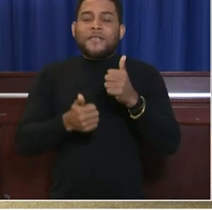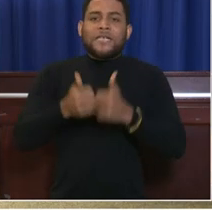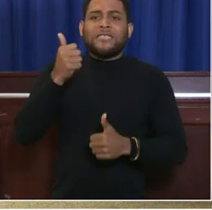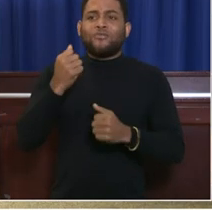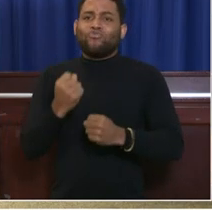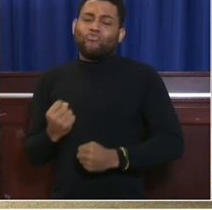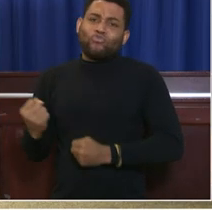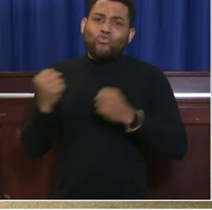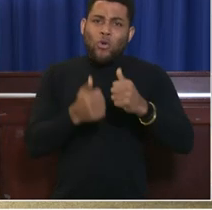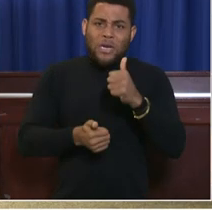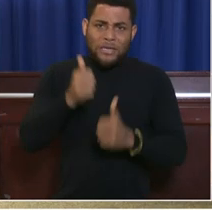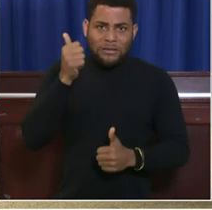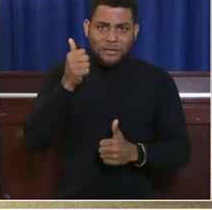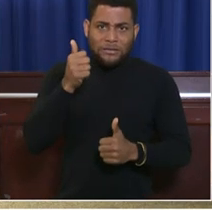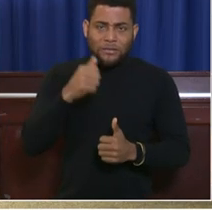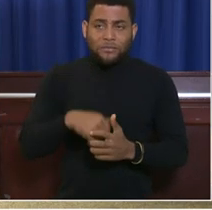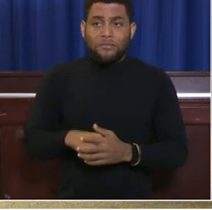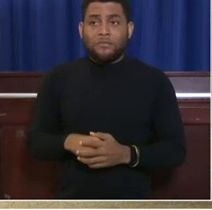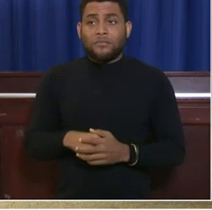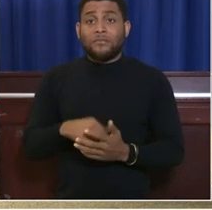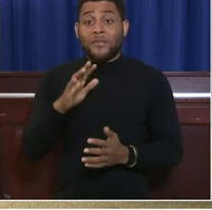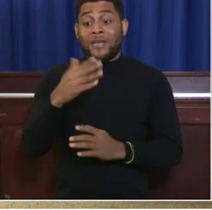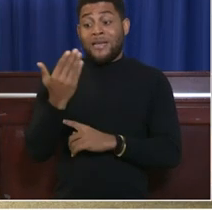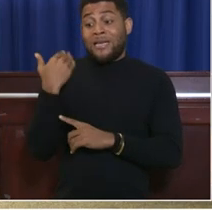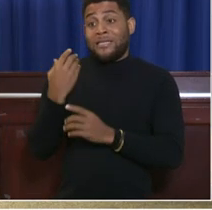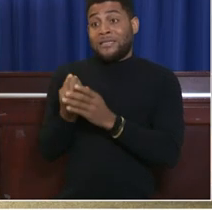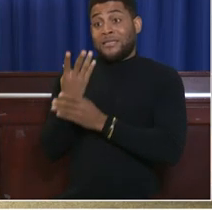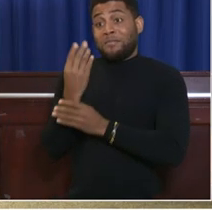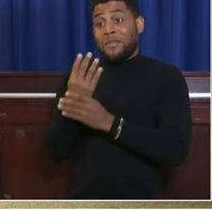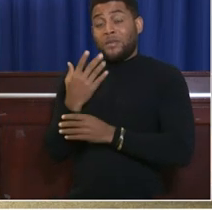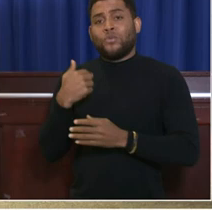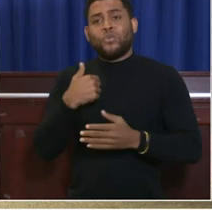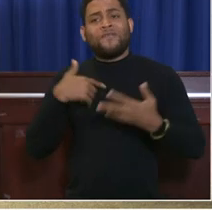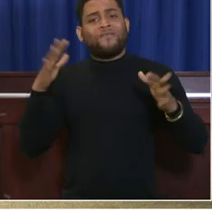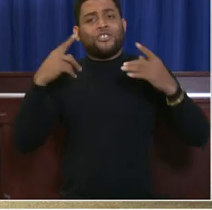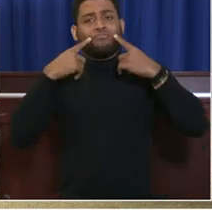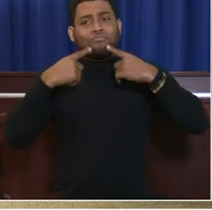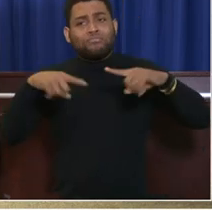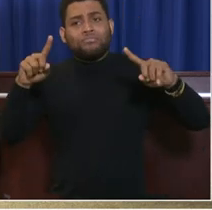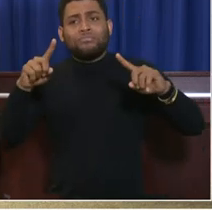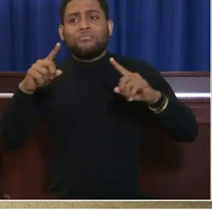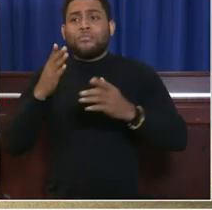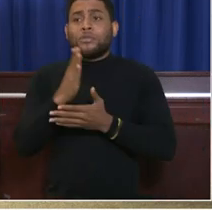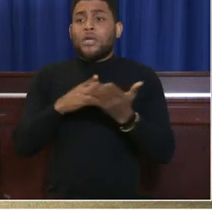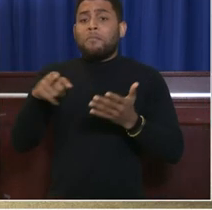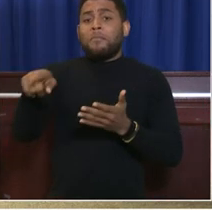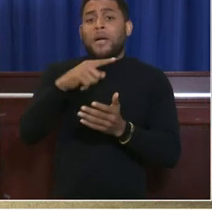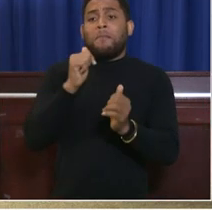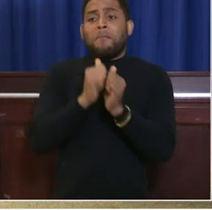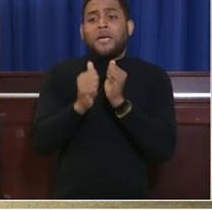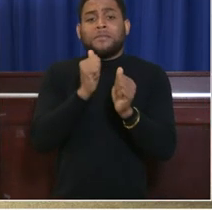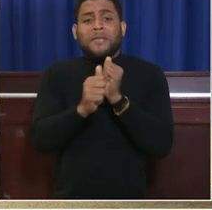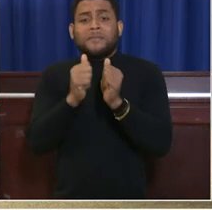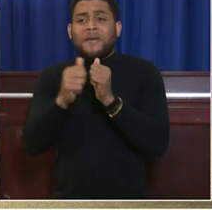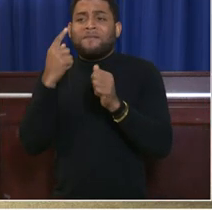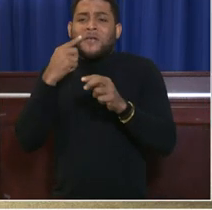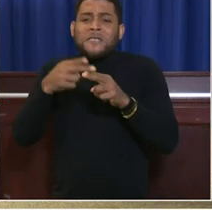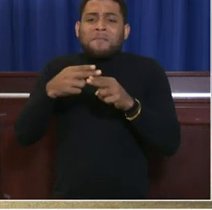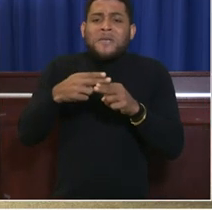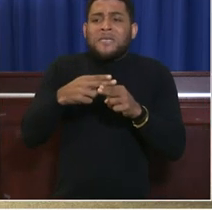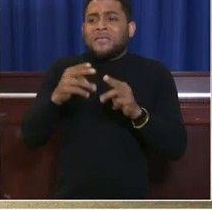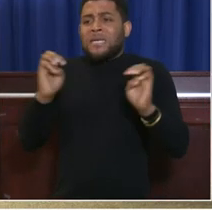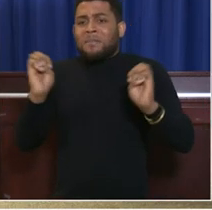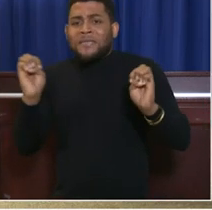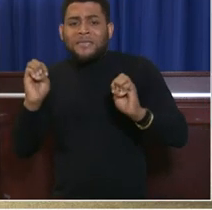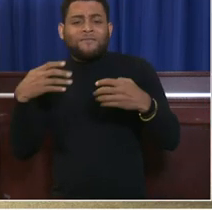year, in the late spring, some elements were passed by emergency, and we hope that the council